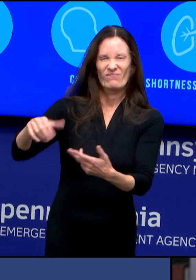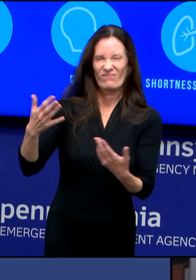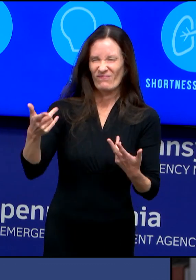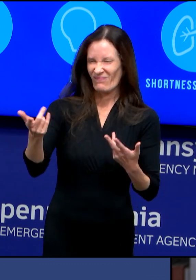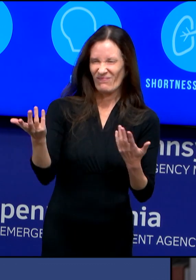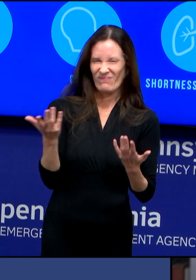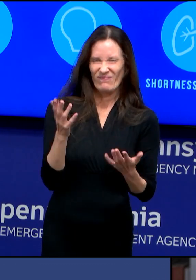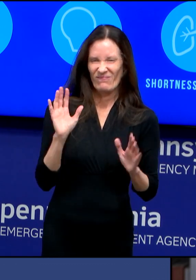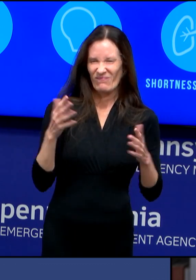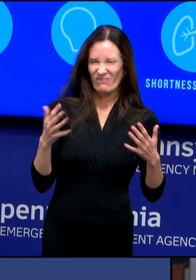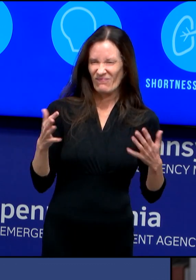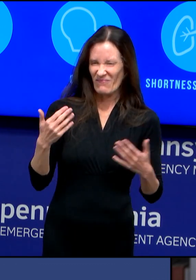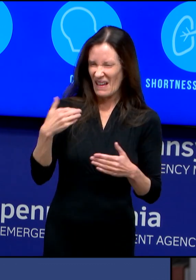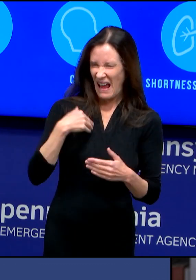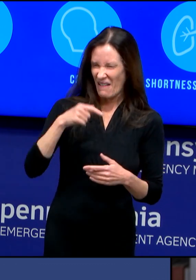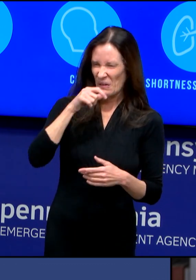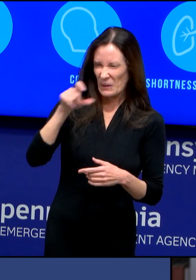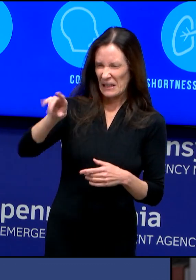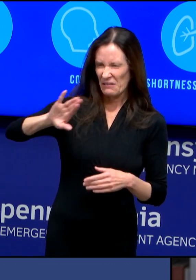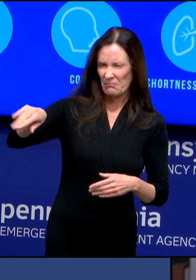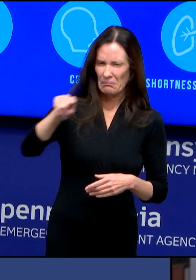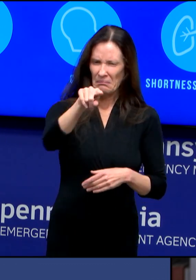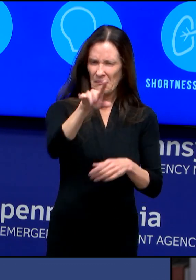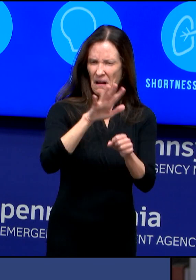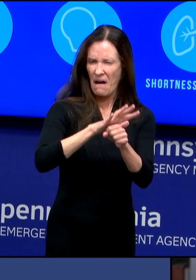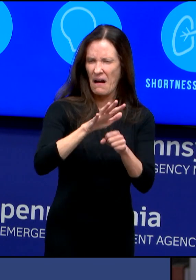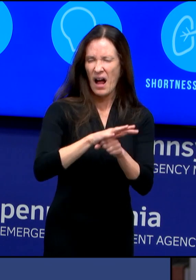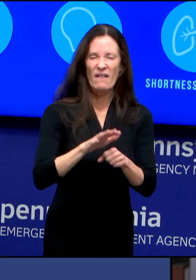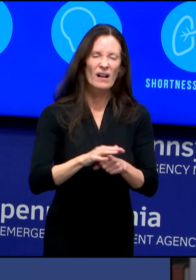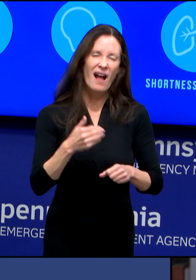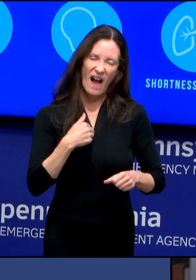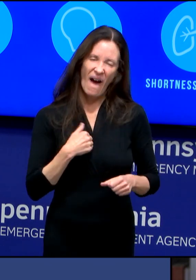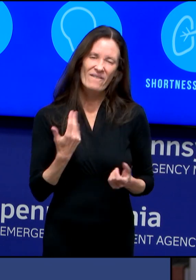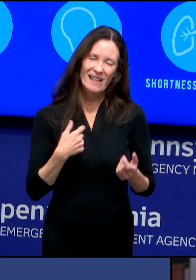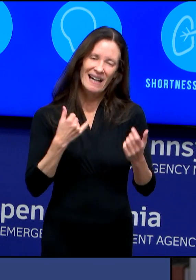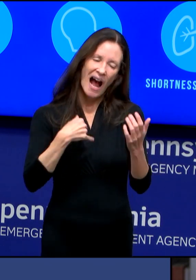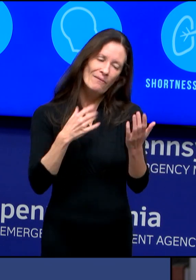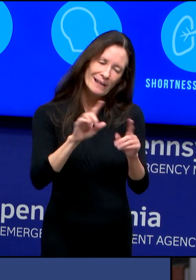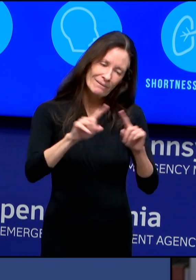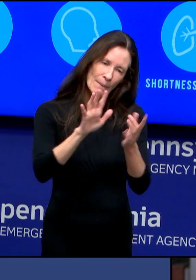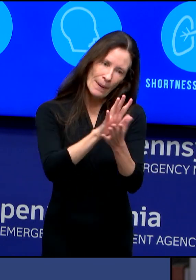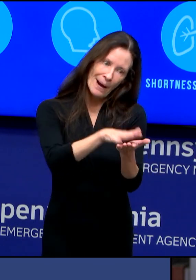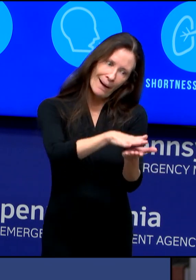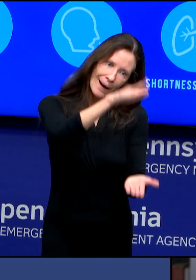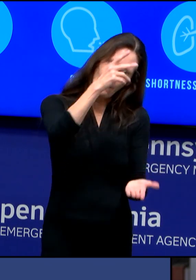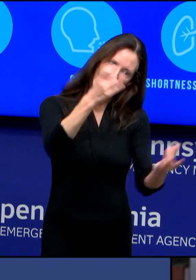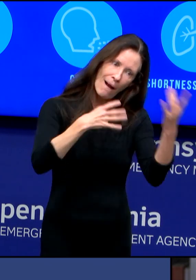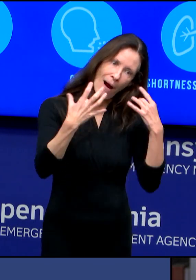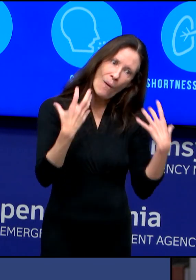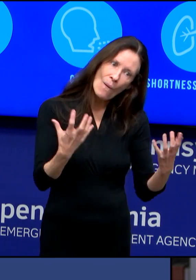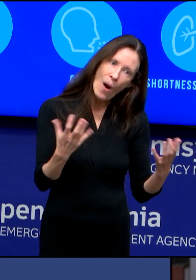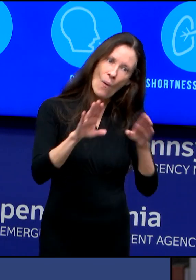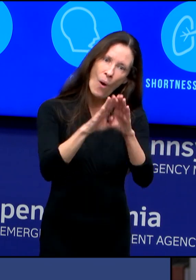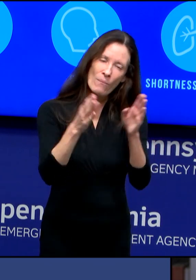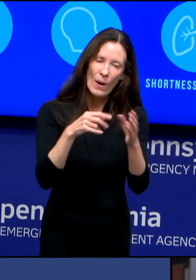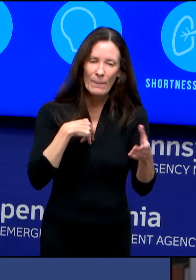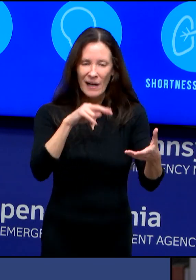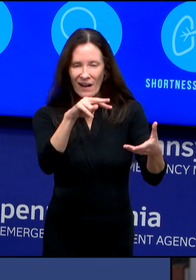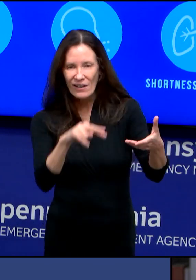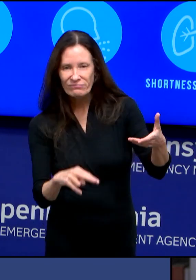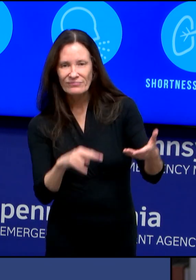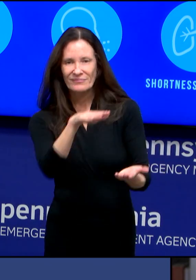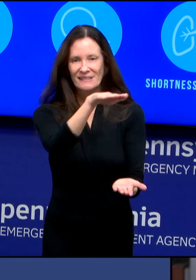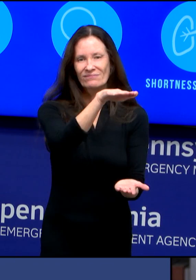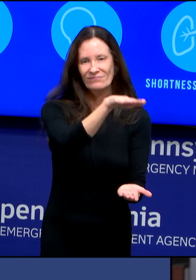says that you're essential. So there is a process. It's run, as I say, administered through the Department